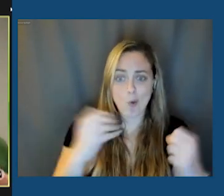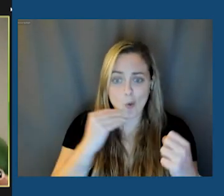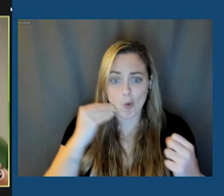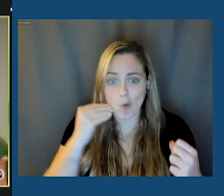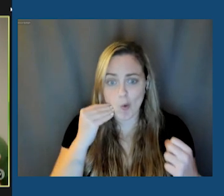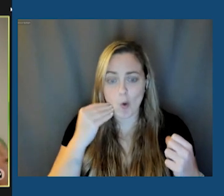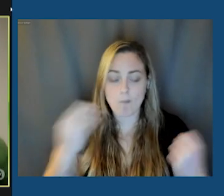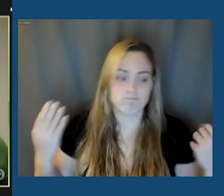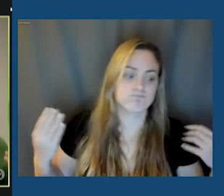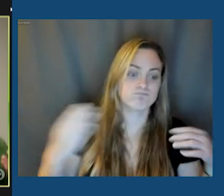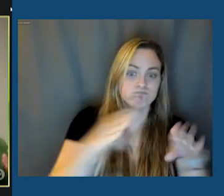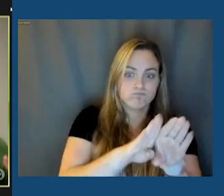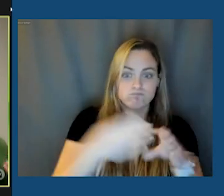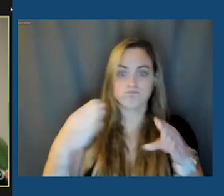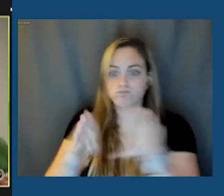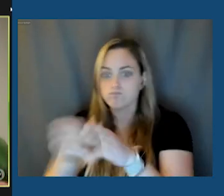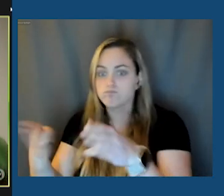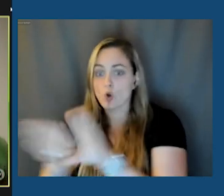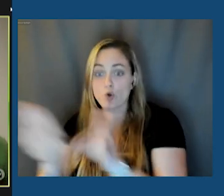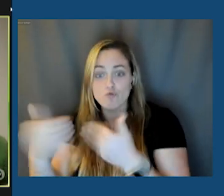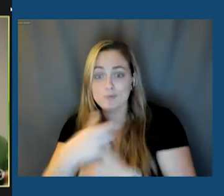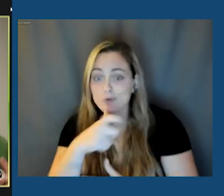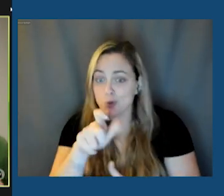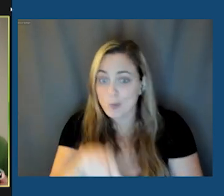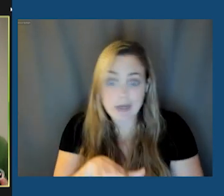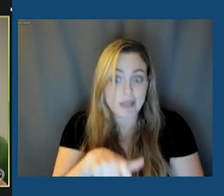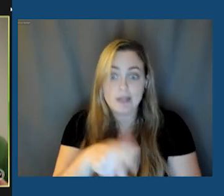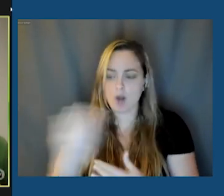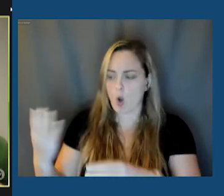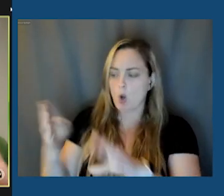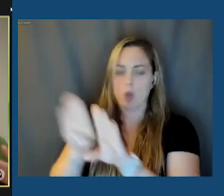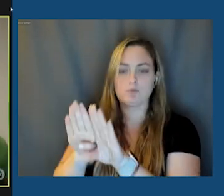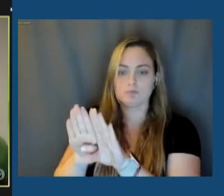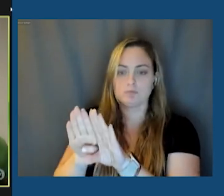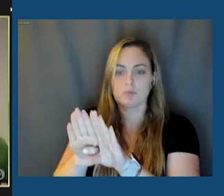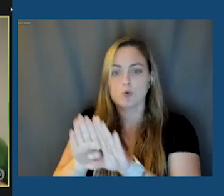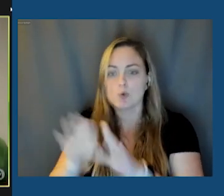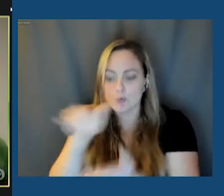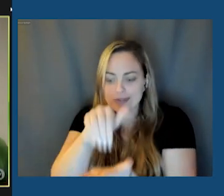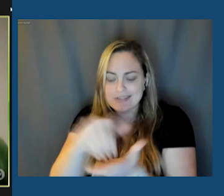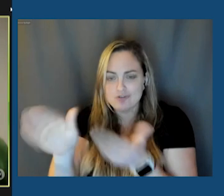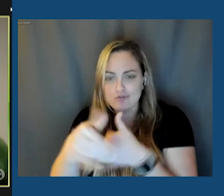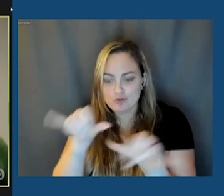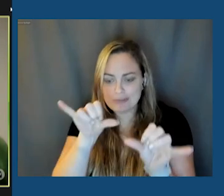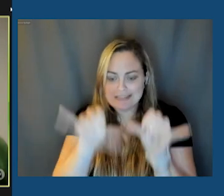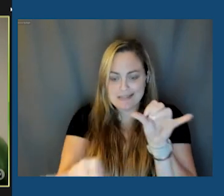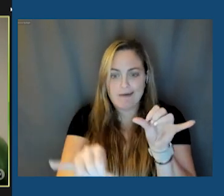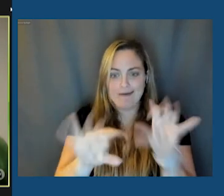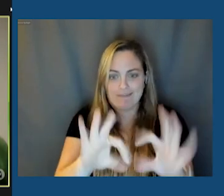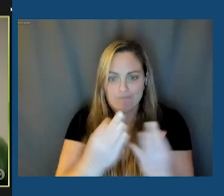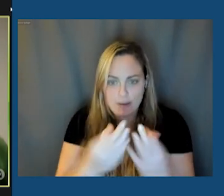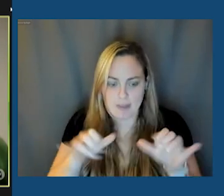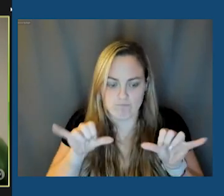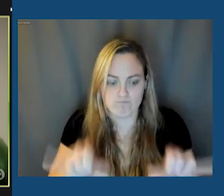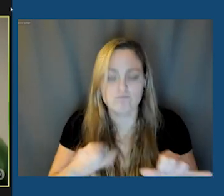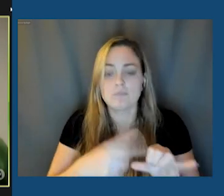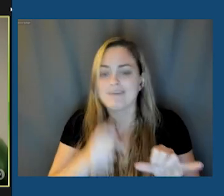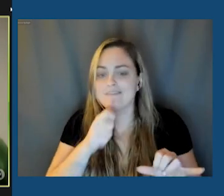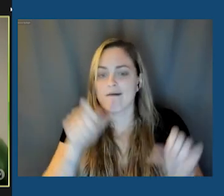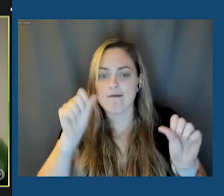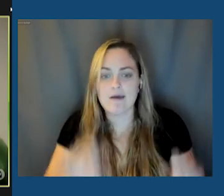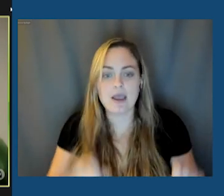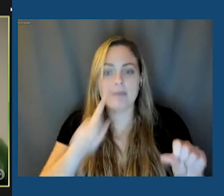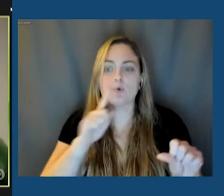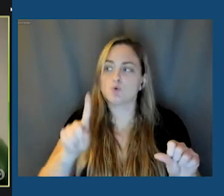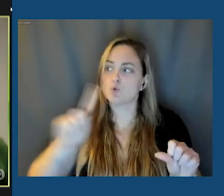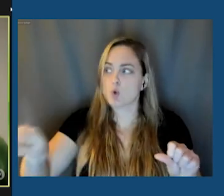close off rooms that you don't need. Go to a central room, stay there as a family if you're unable to make it to a